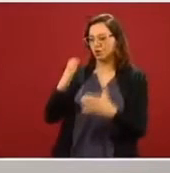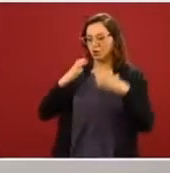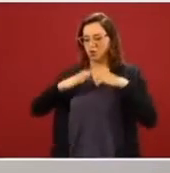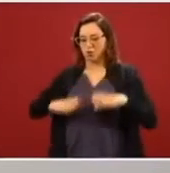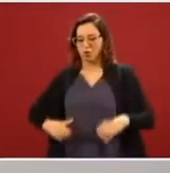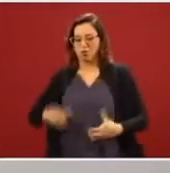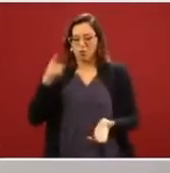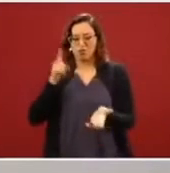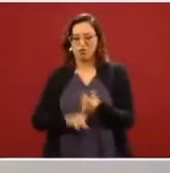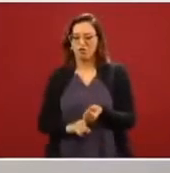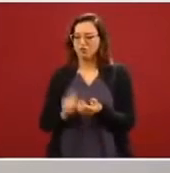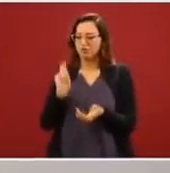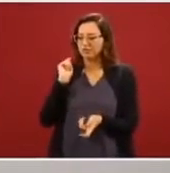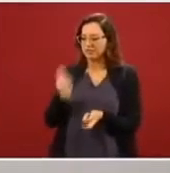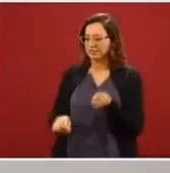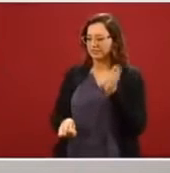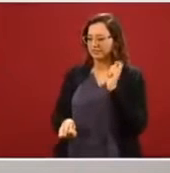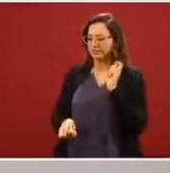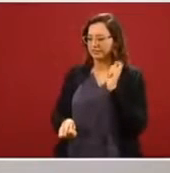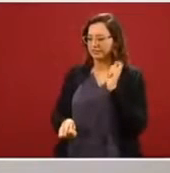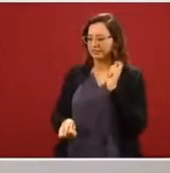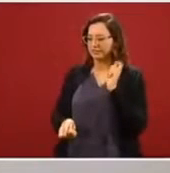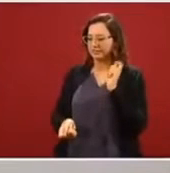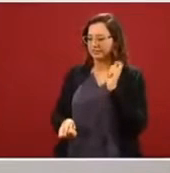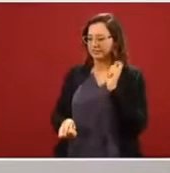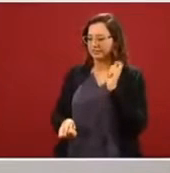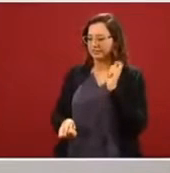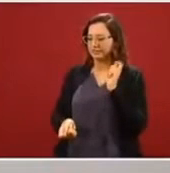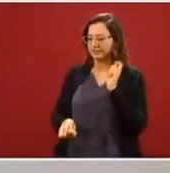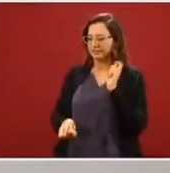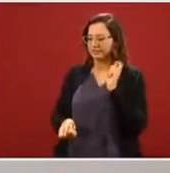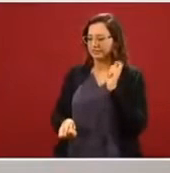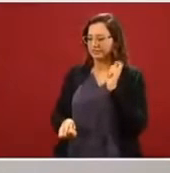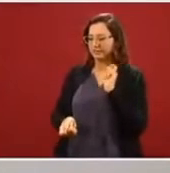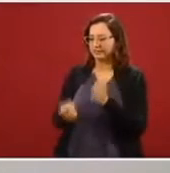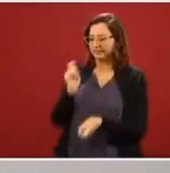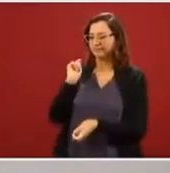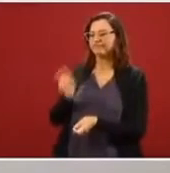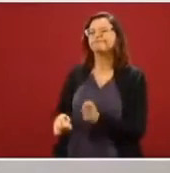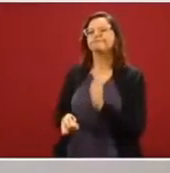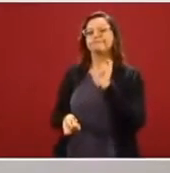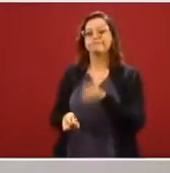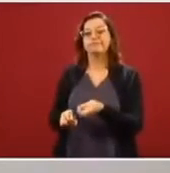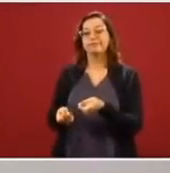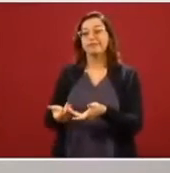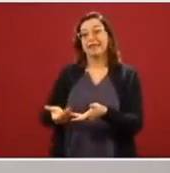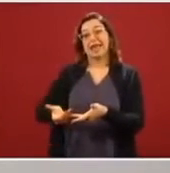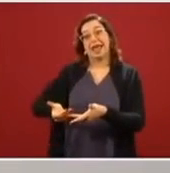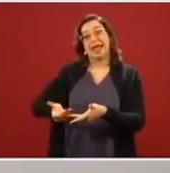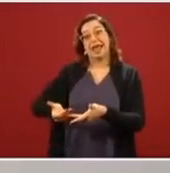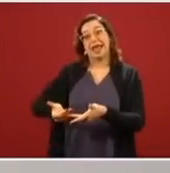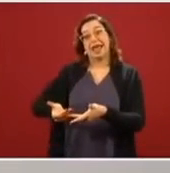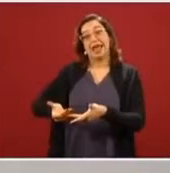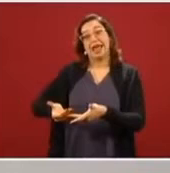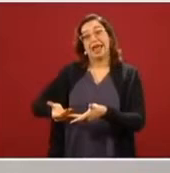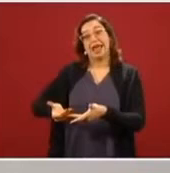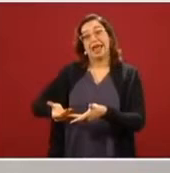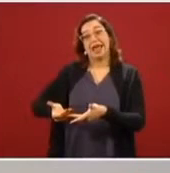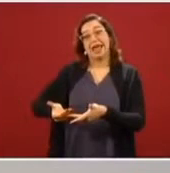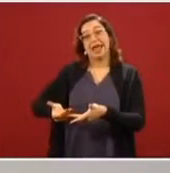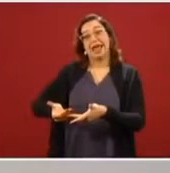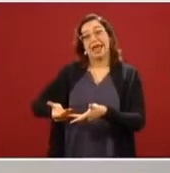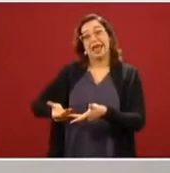body, cómo funciona este virus how this virus functions para poder transmitirse in order